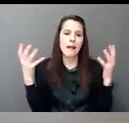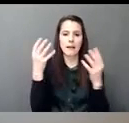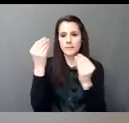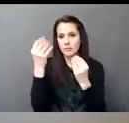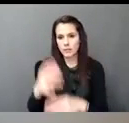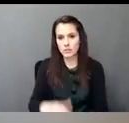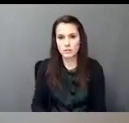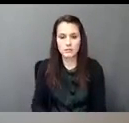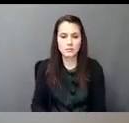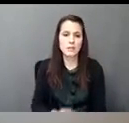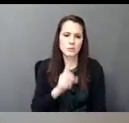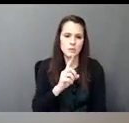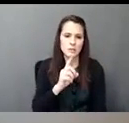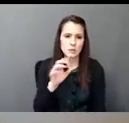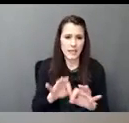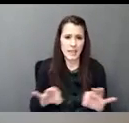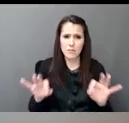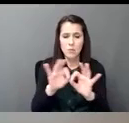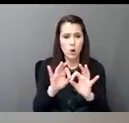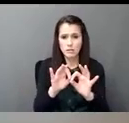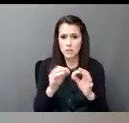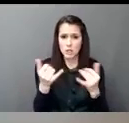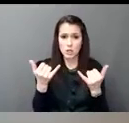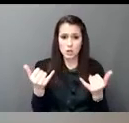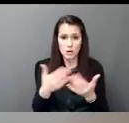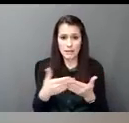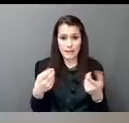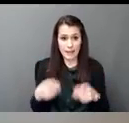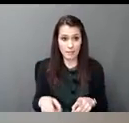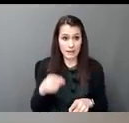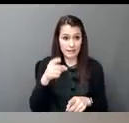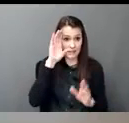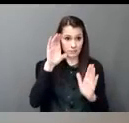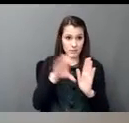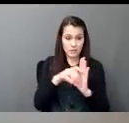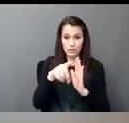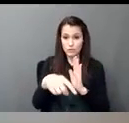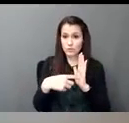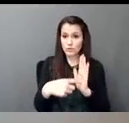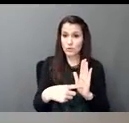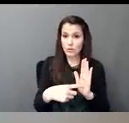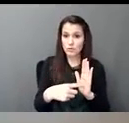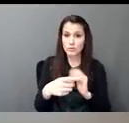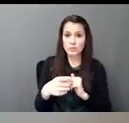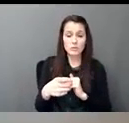very relevant current event that's happening right now. The screenshot that I have is a